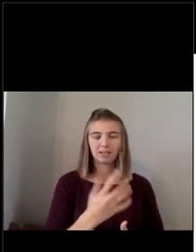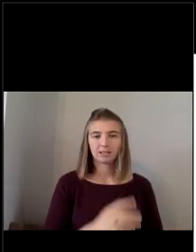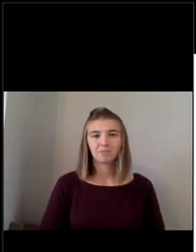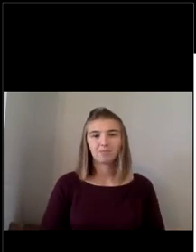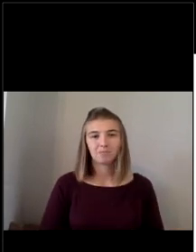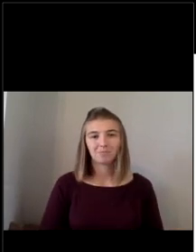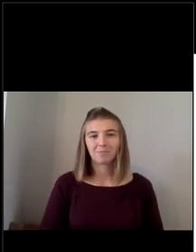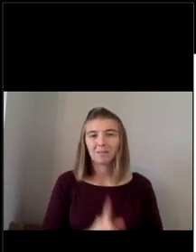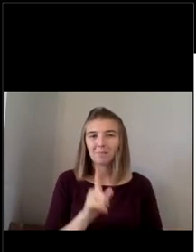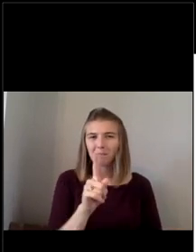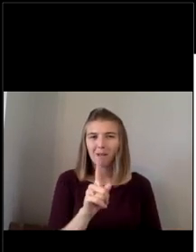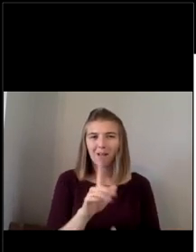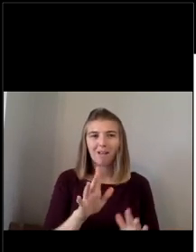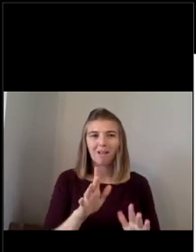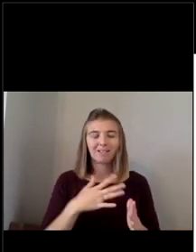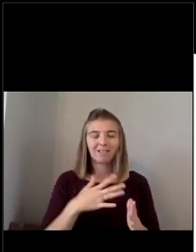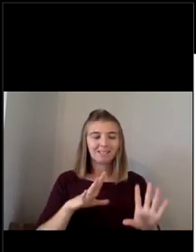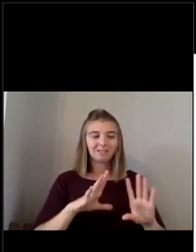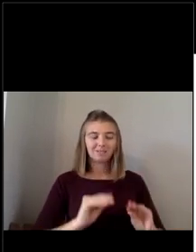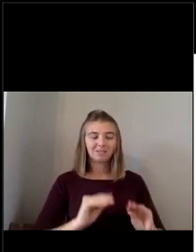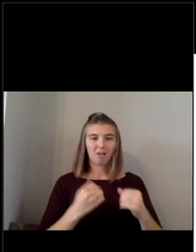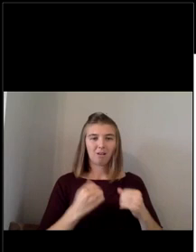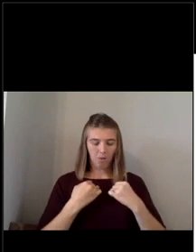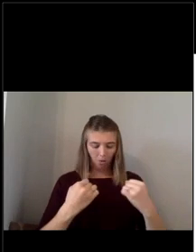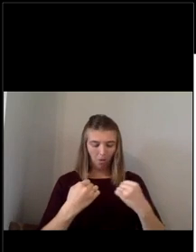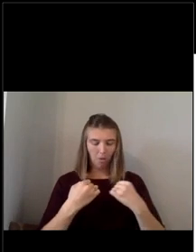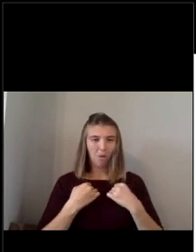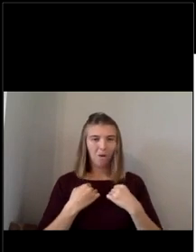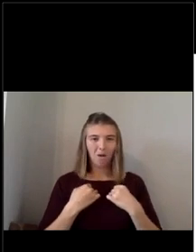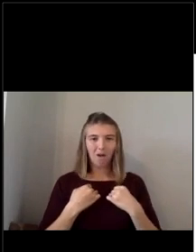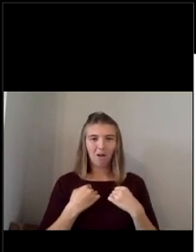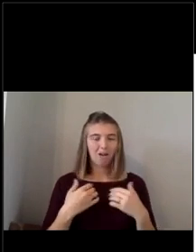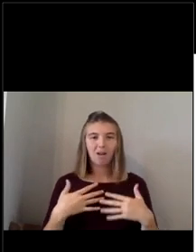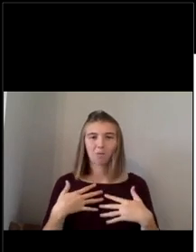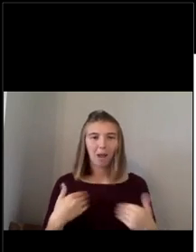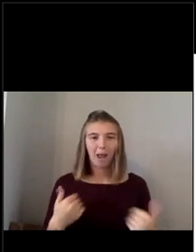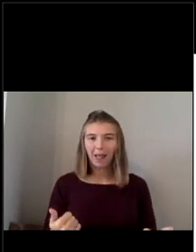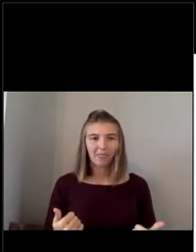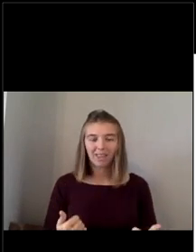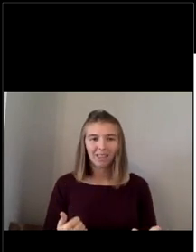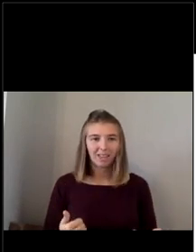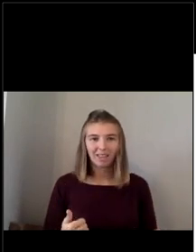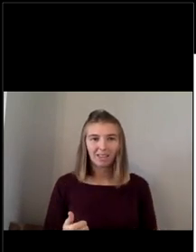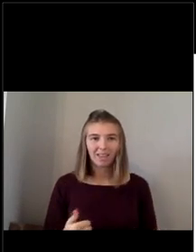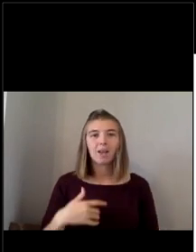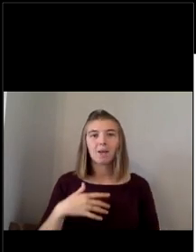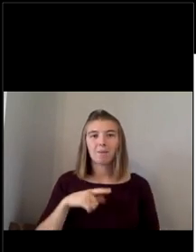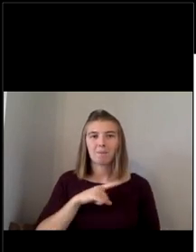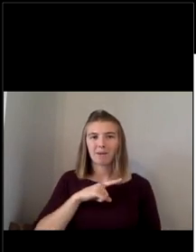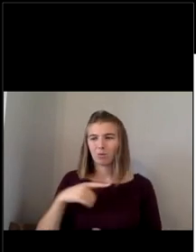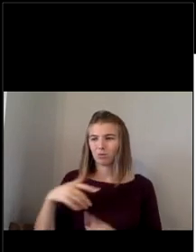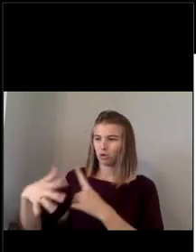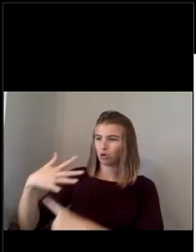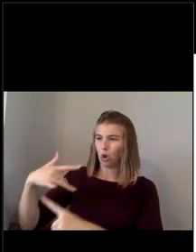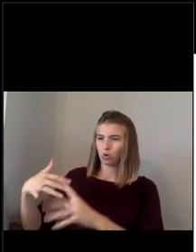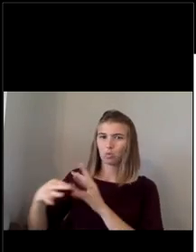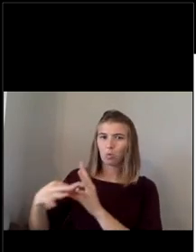to realize is just how unhealthy it is to have removed ourselves from our necessary social connections,